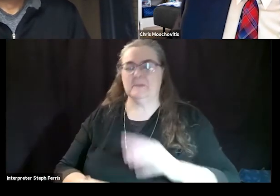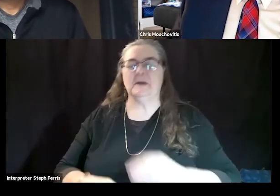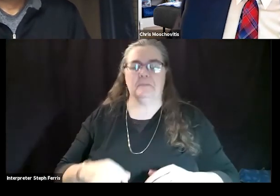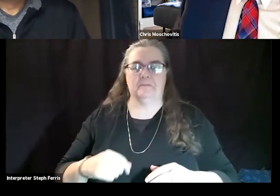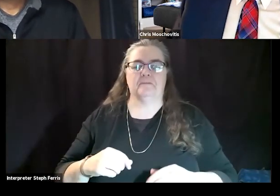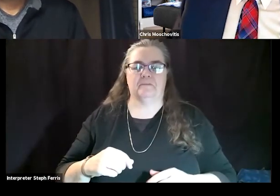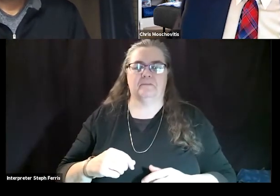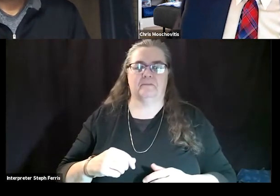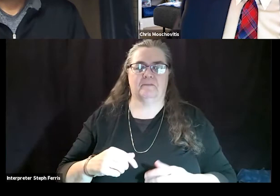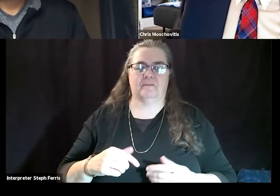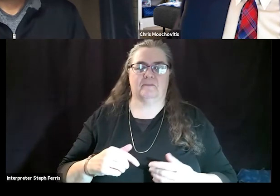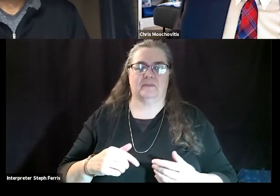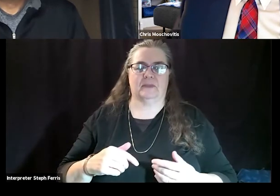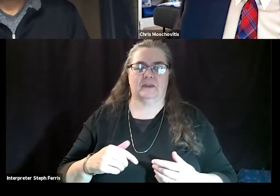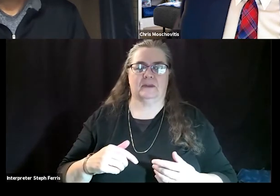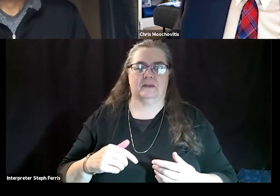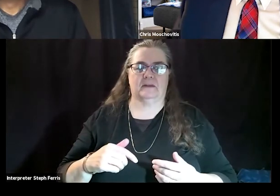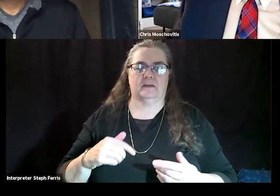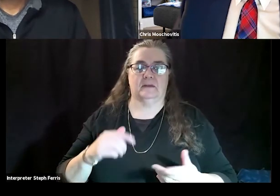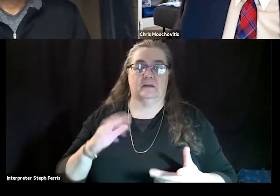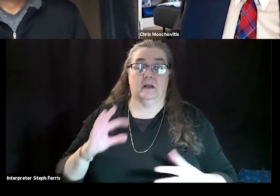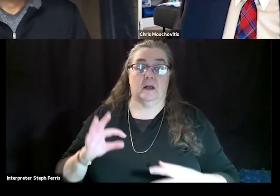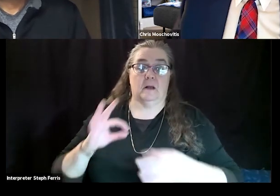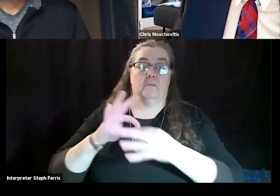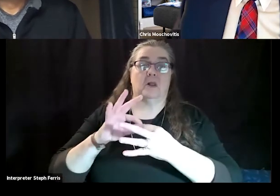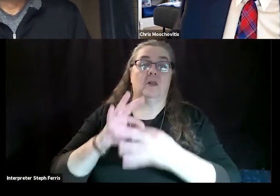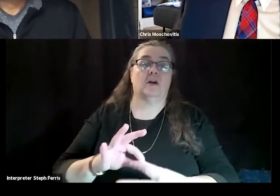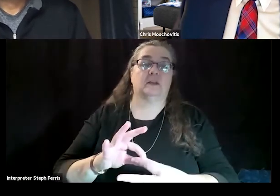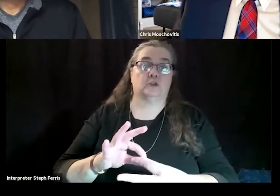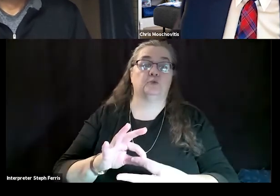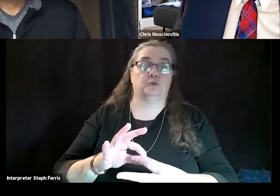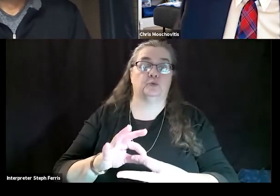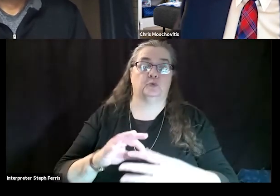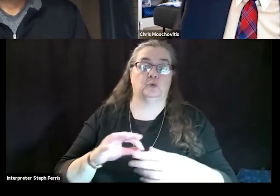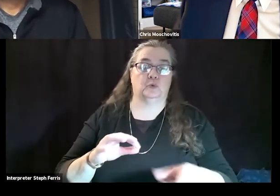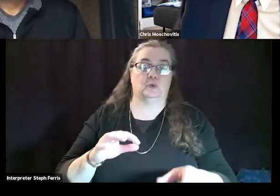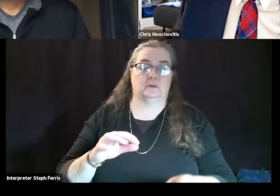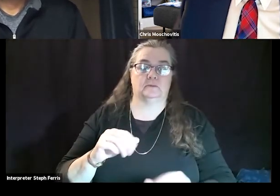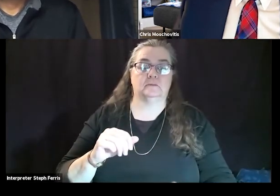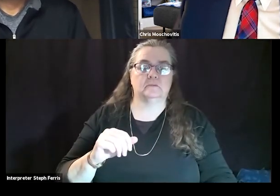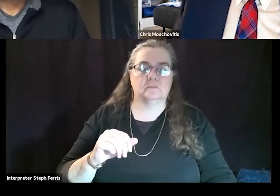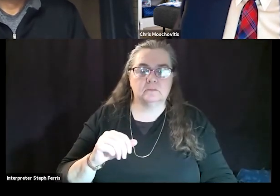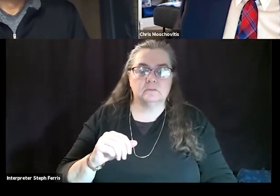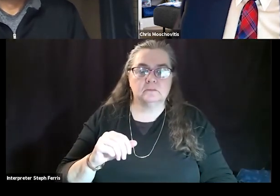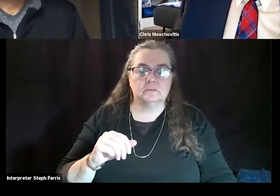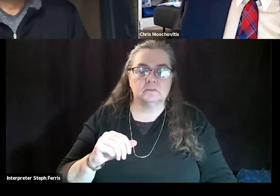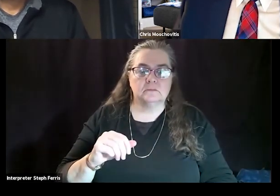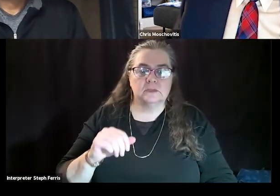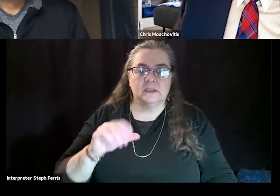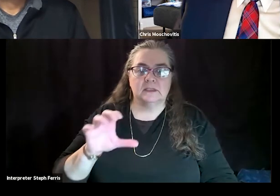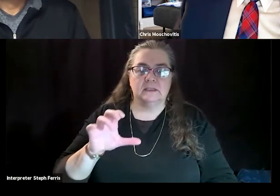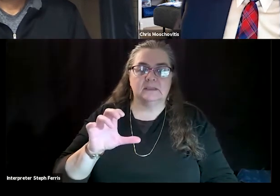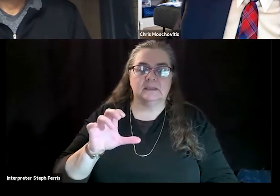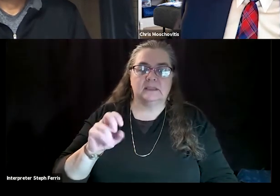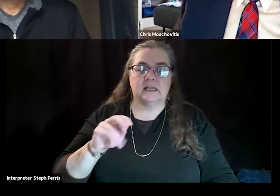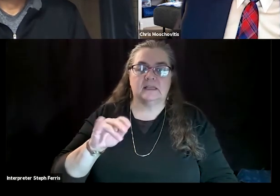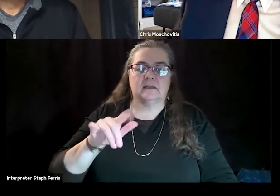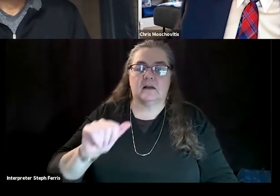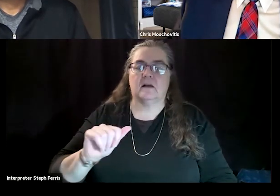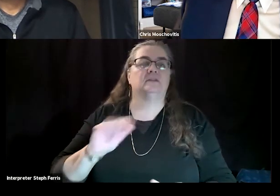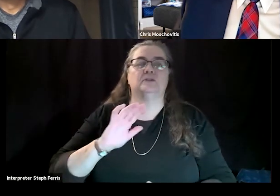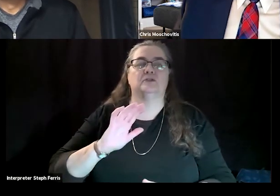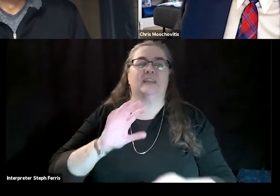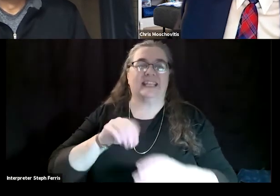Belonging to ISACA is a key move. It's just get to isaca.org and become a member. Do not pass go. Do not